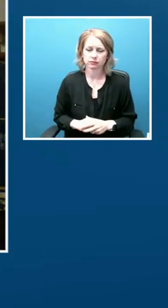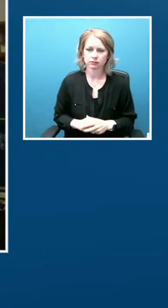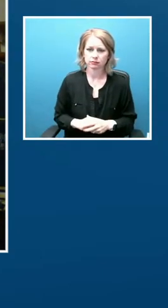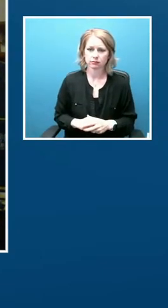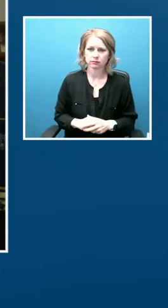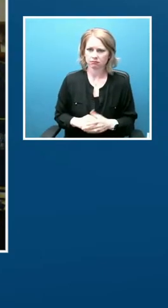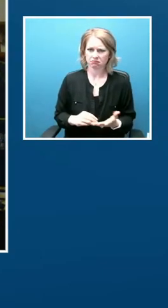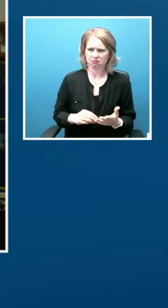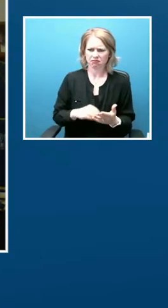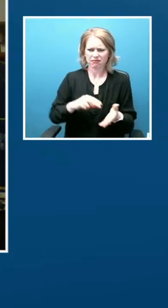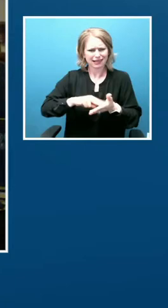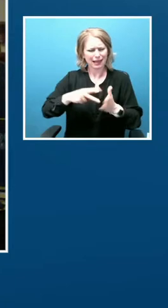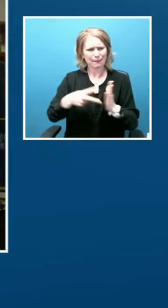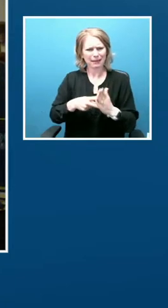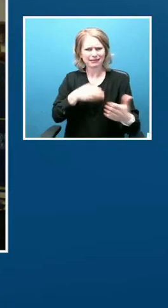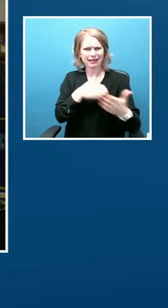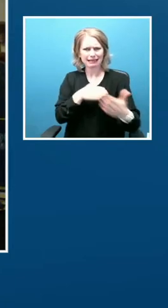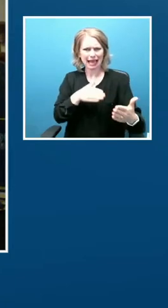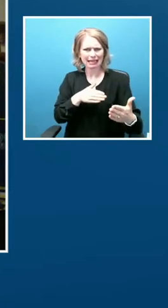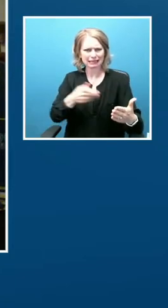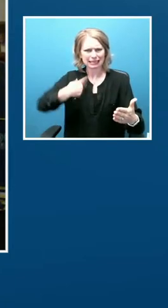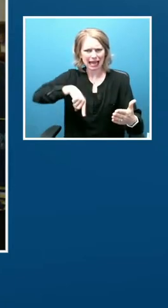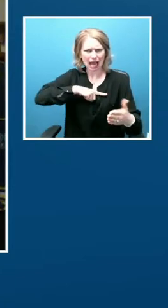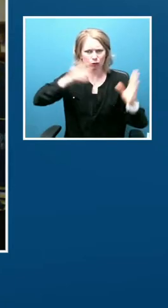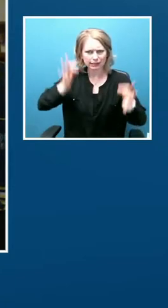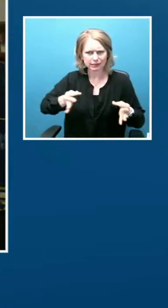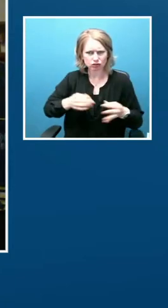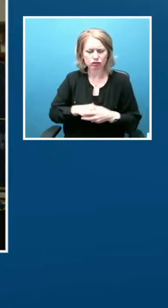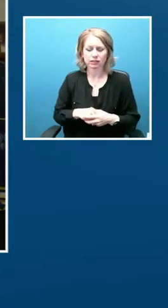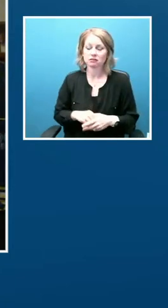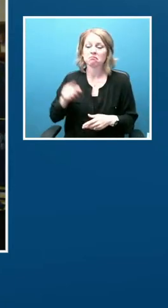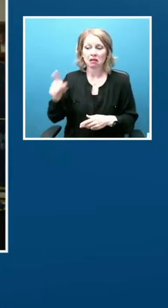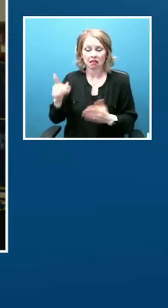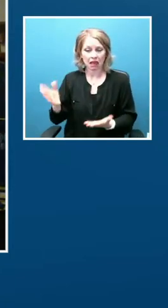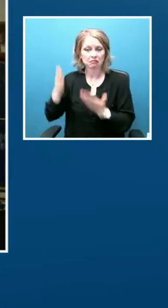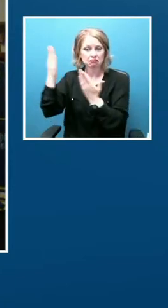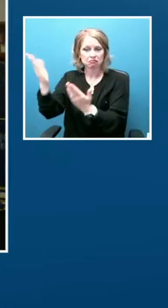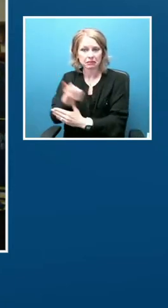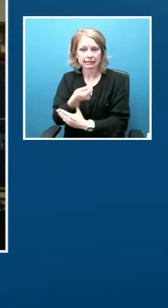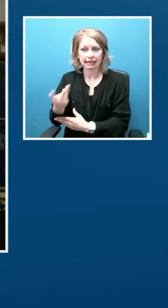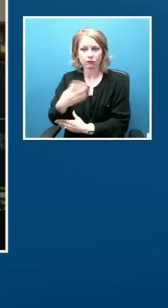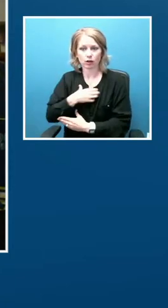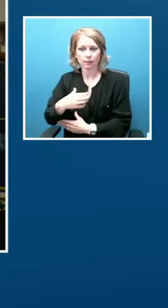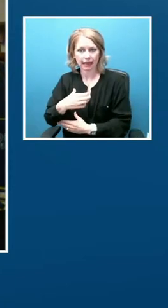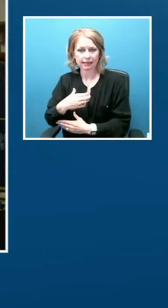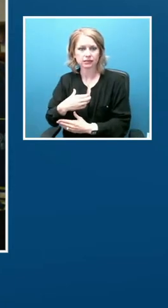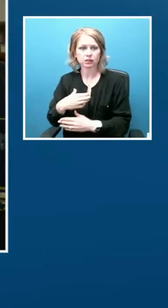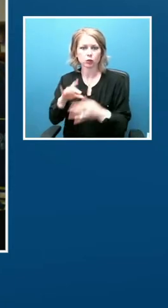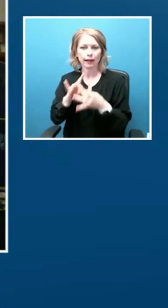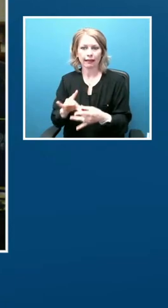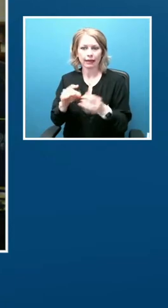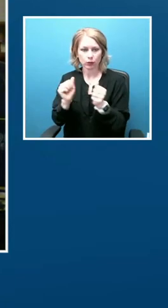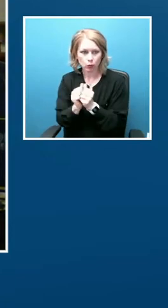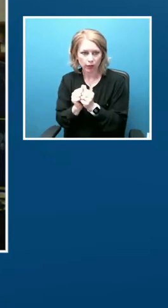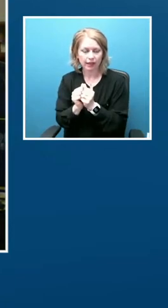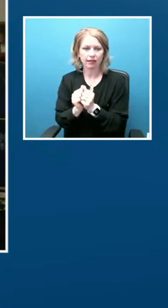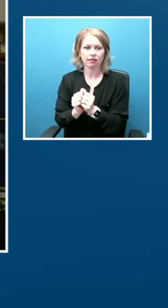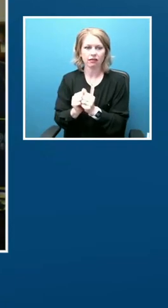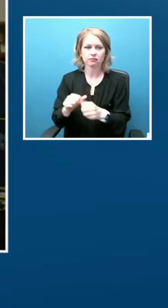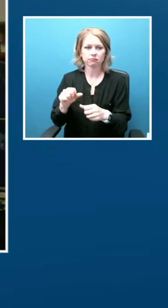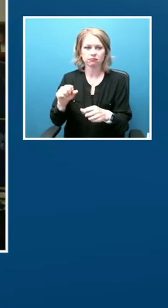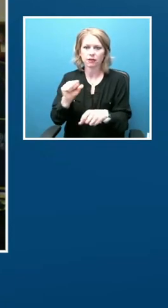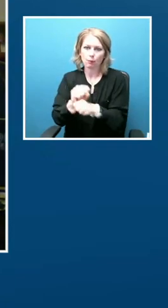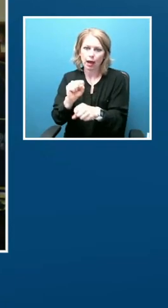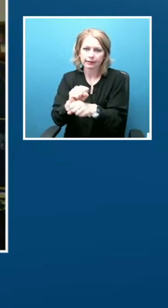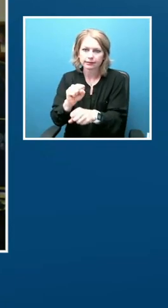party. These challengers raised several complaints about our state party's composition and practices. While there's